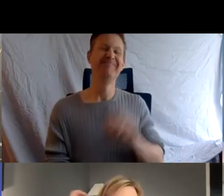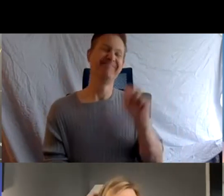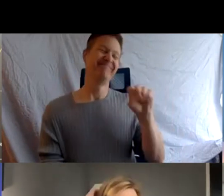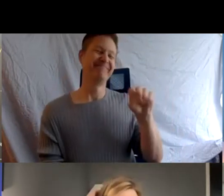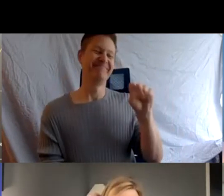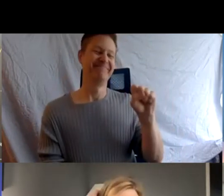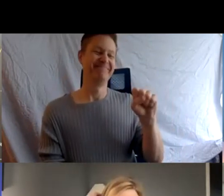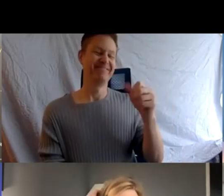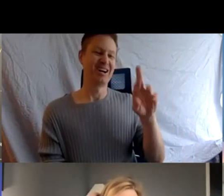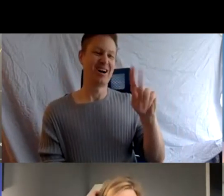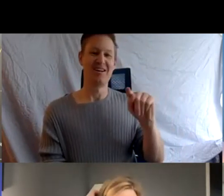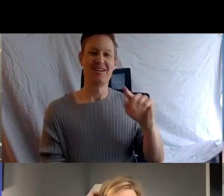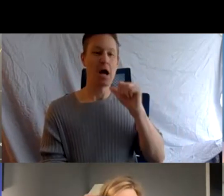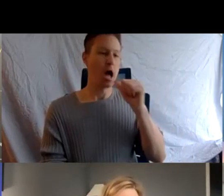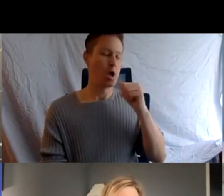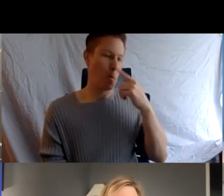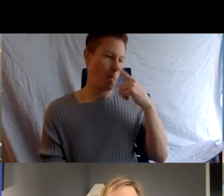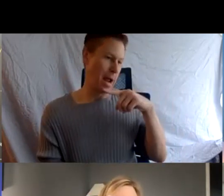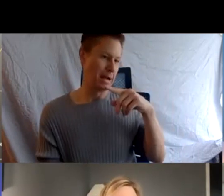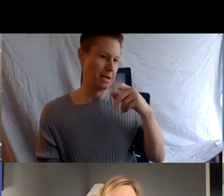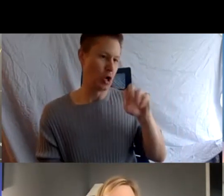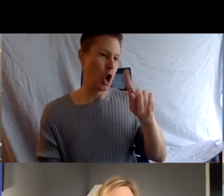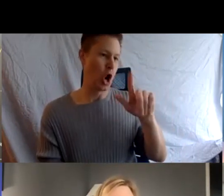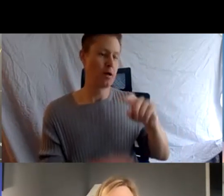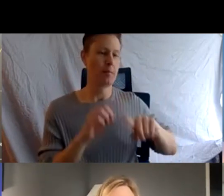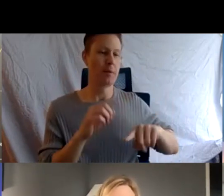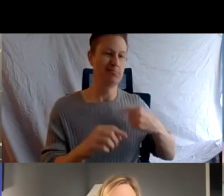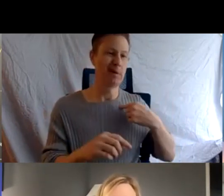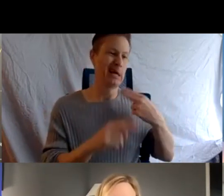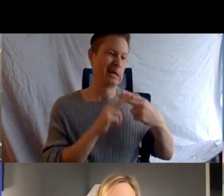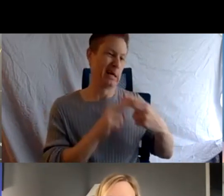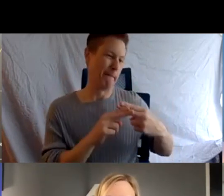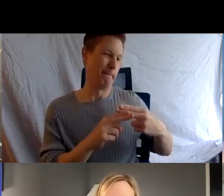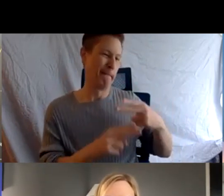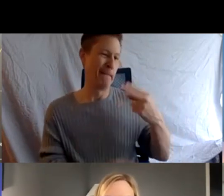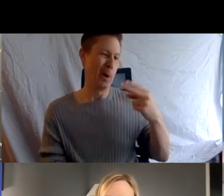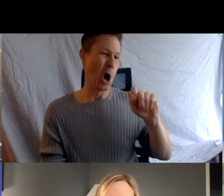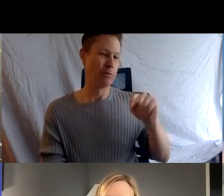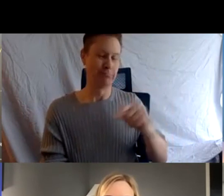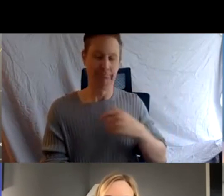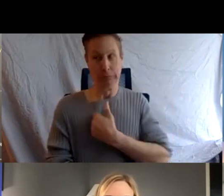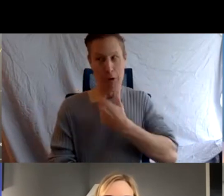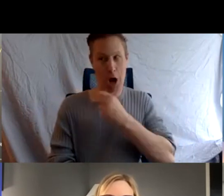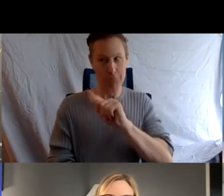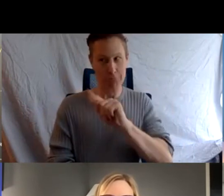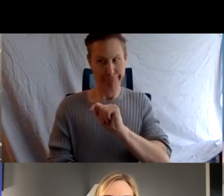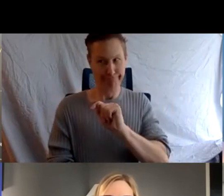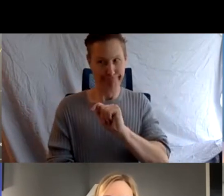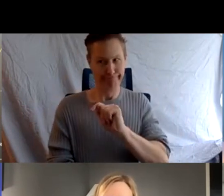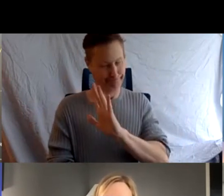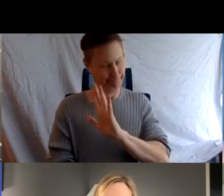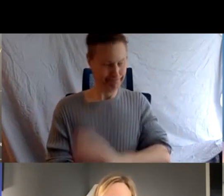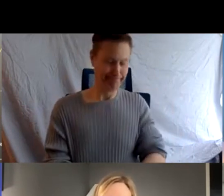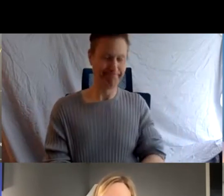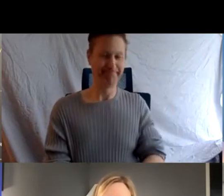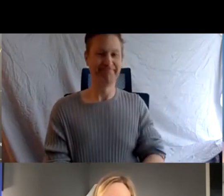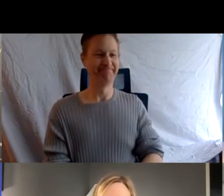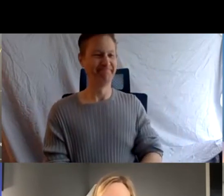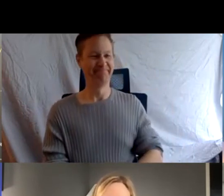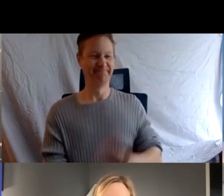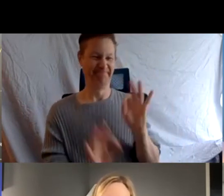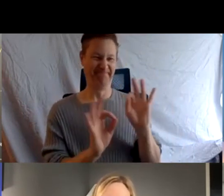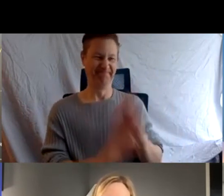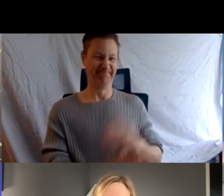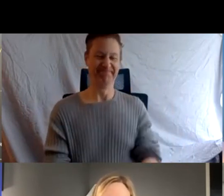Yeah, I don't really mind, but Hart is my go-to nickname. Oh, yeah, I'm sorry, Hart. Sorry, Hart. No worries.